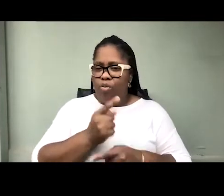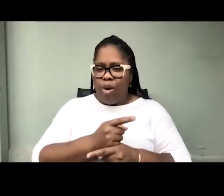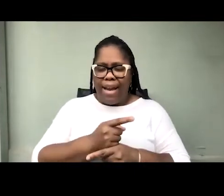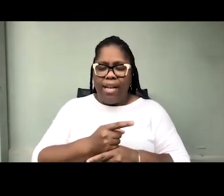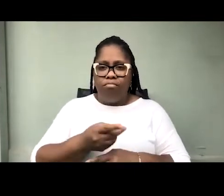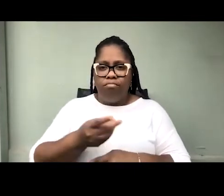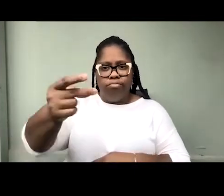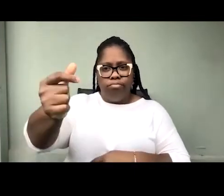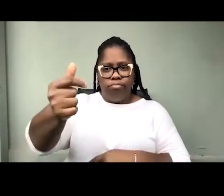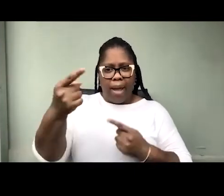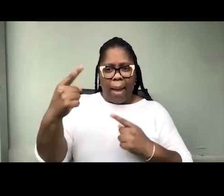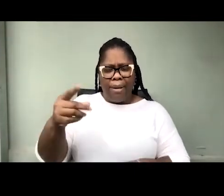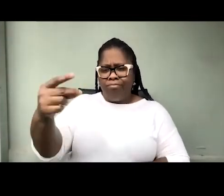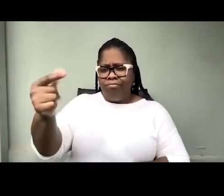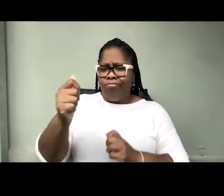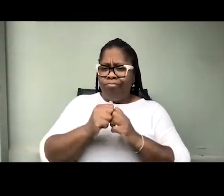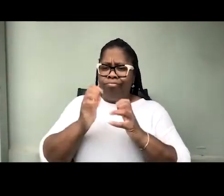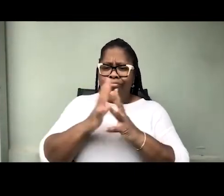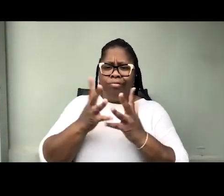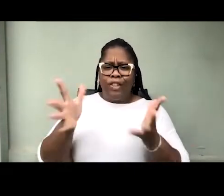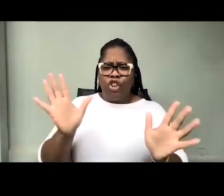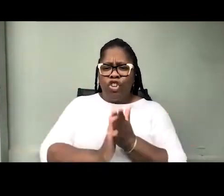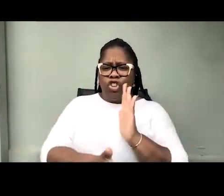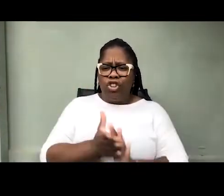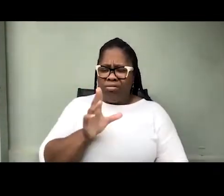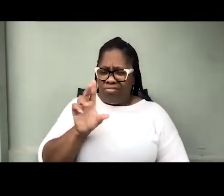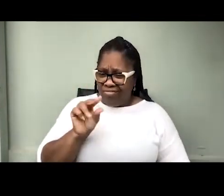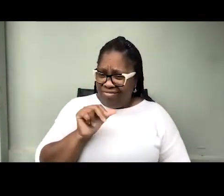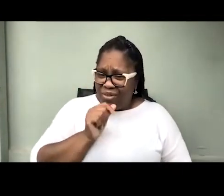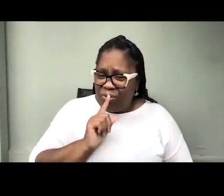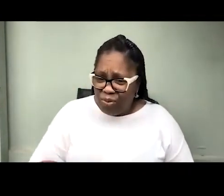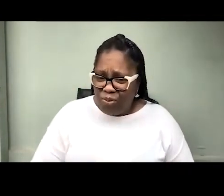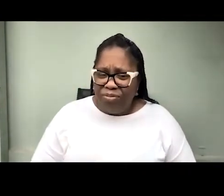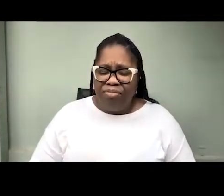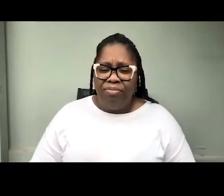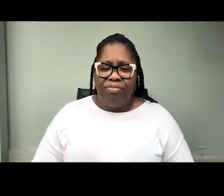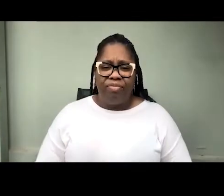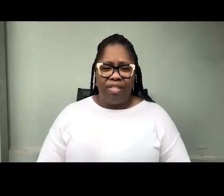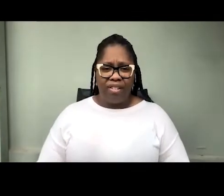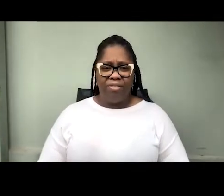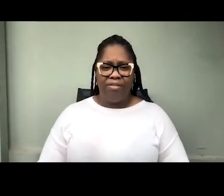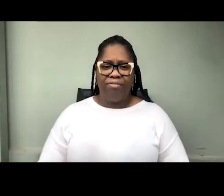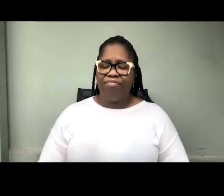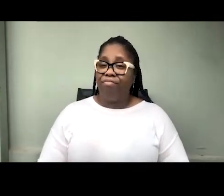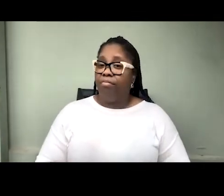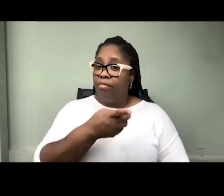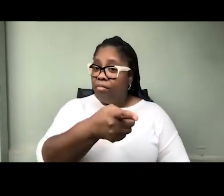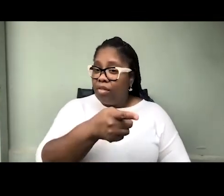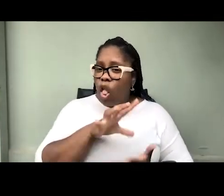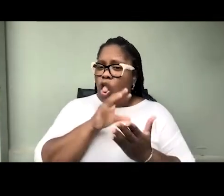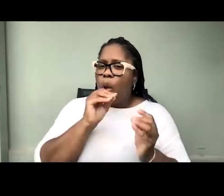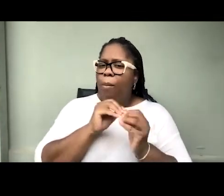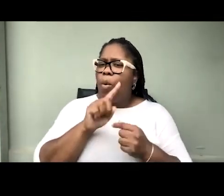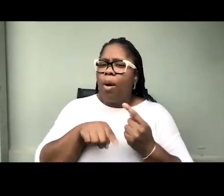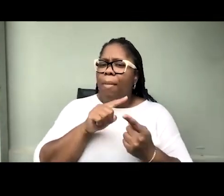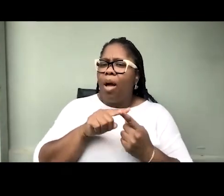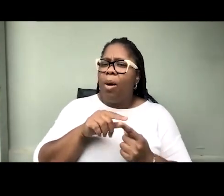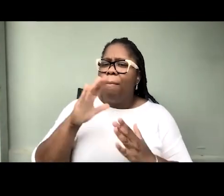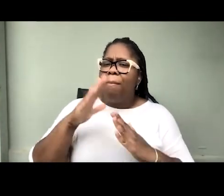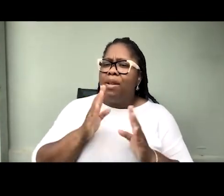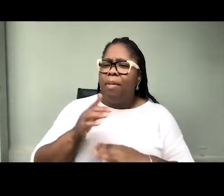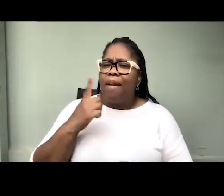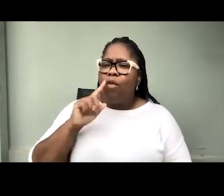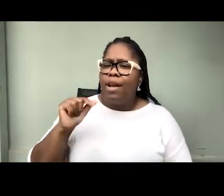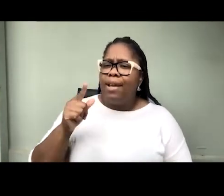So hope to get some stories coming our way soon. And then this is how you can learn more about the Master Plan for Aging.